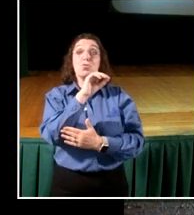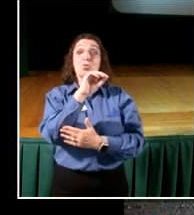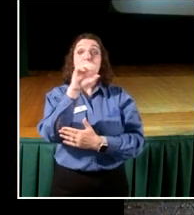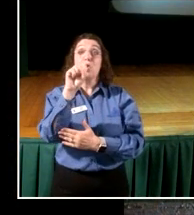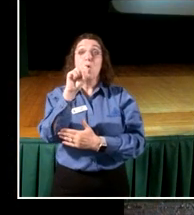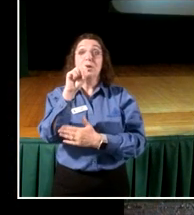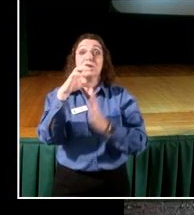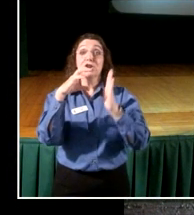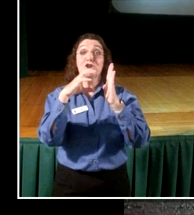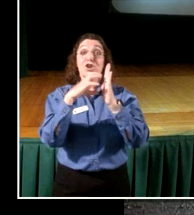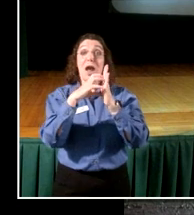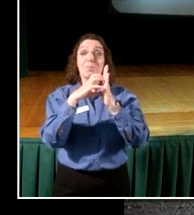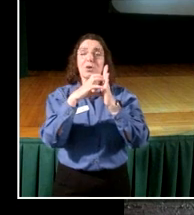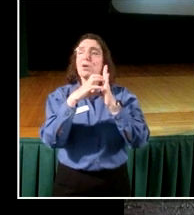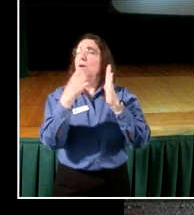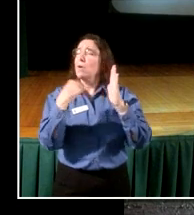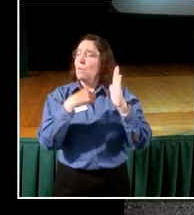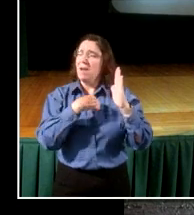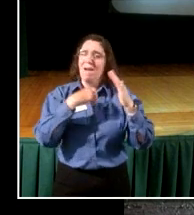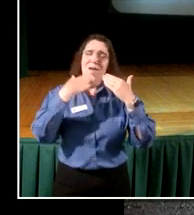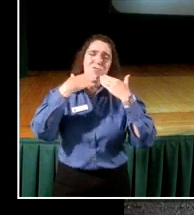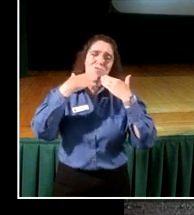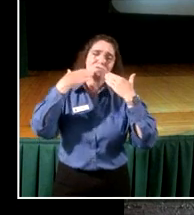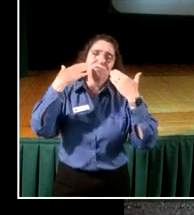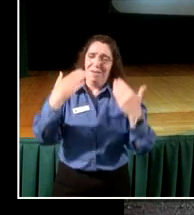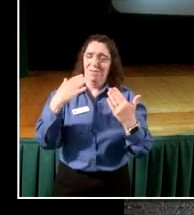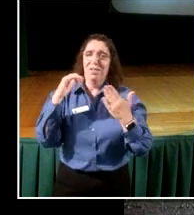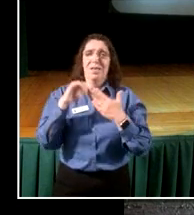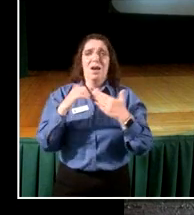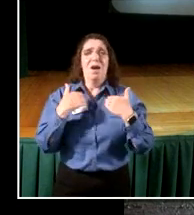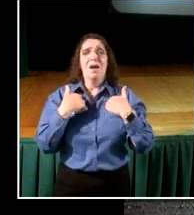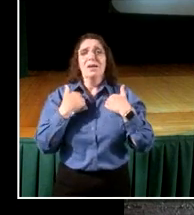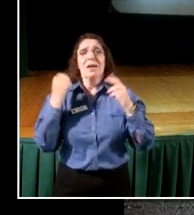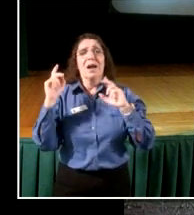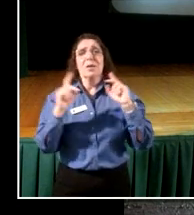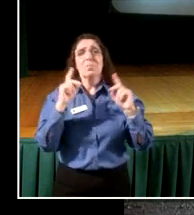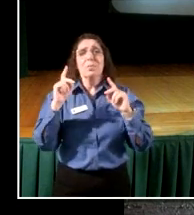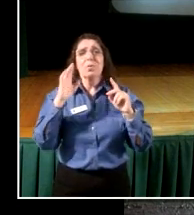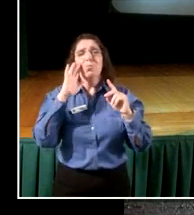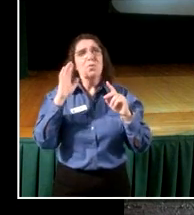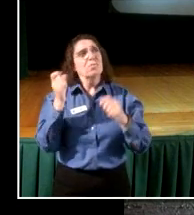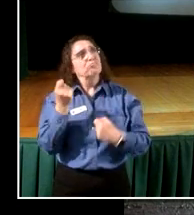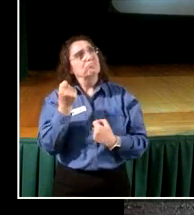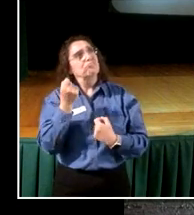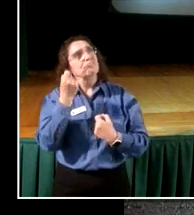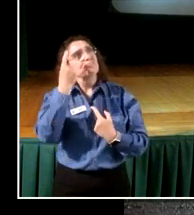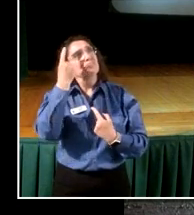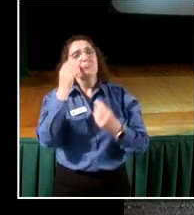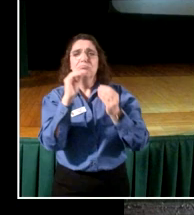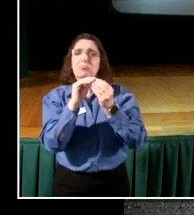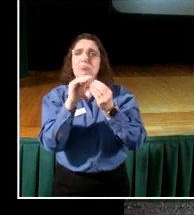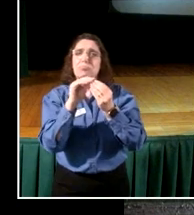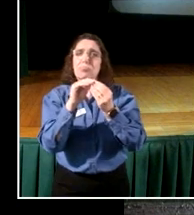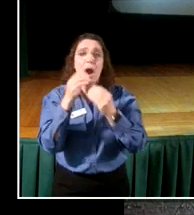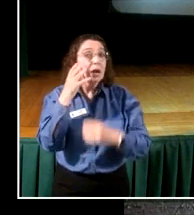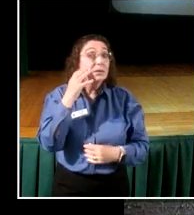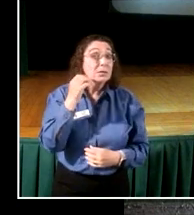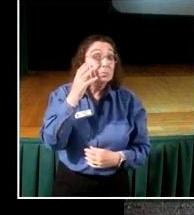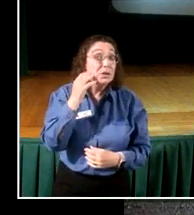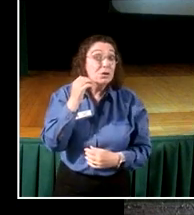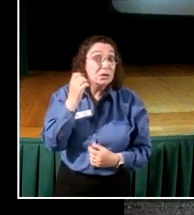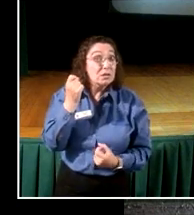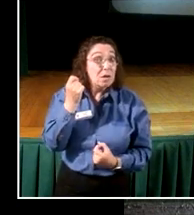are tremendously grateful that our young people will gain greater insight and experience in